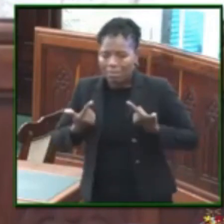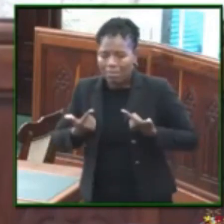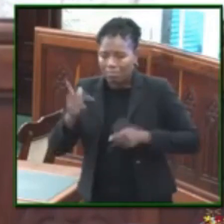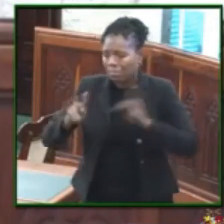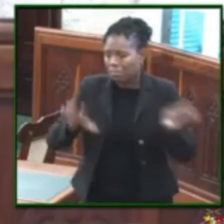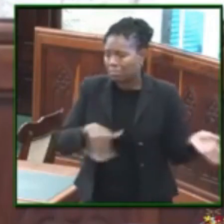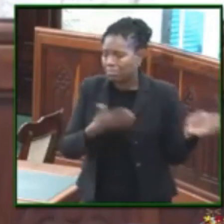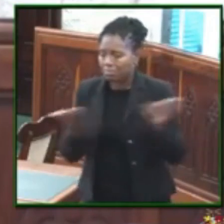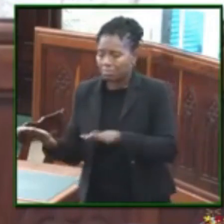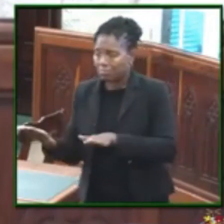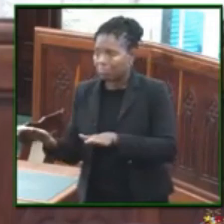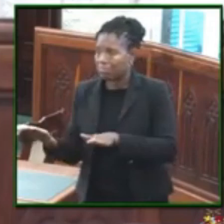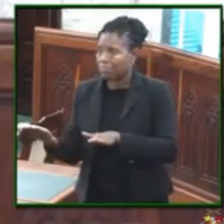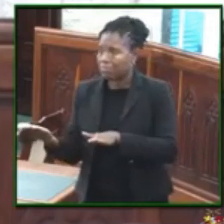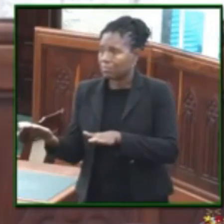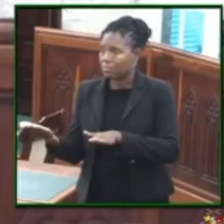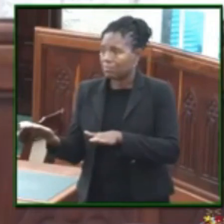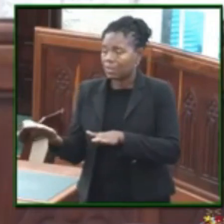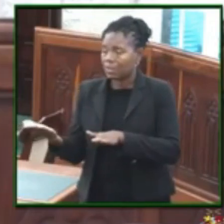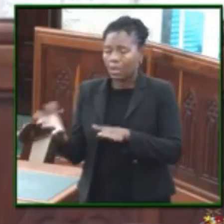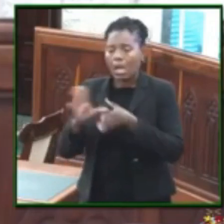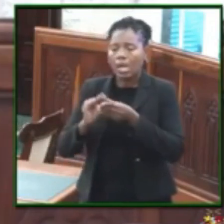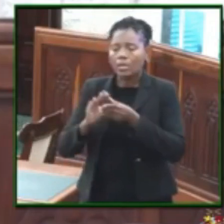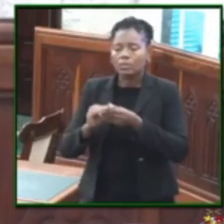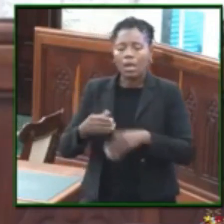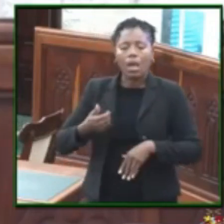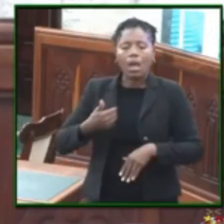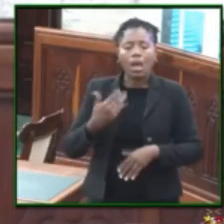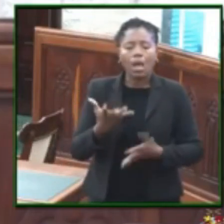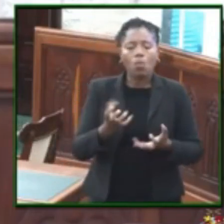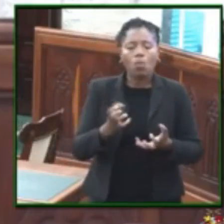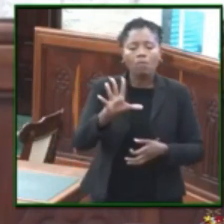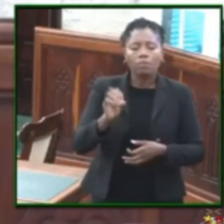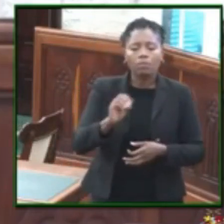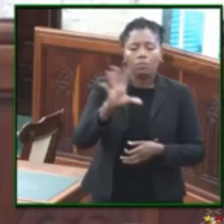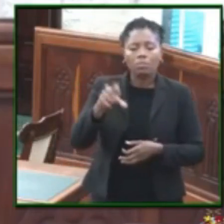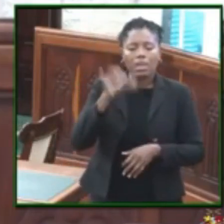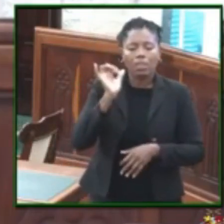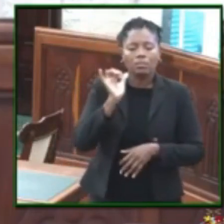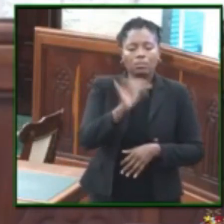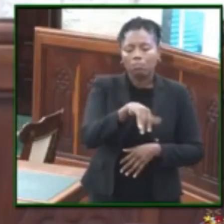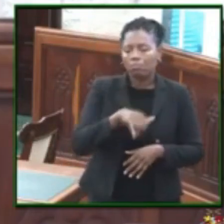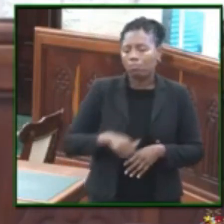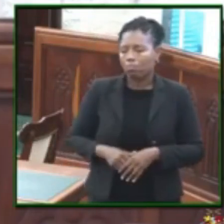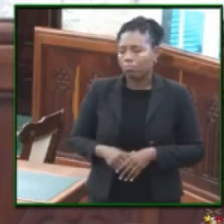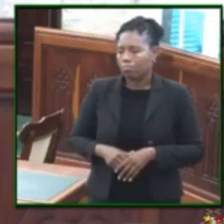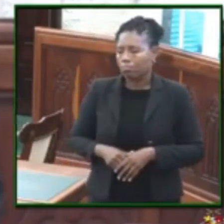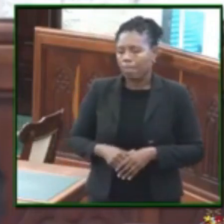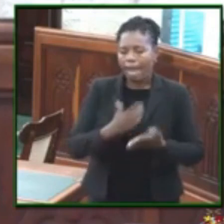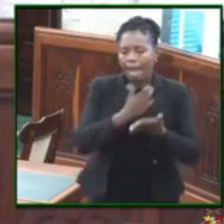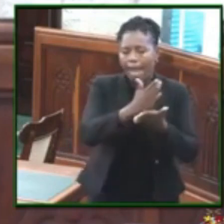dead, and say, I want 50% of that.